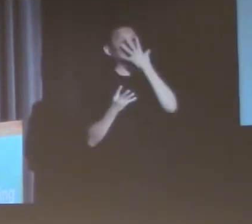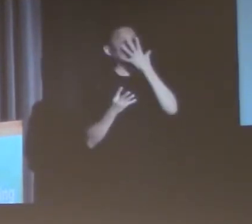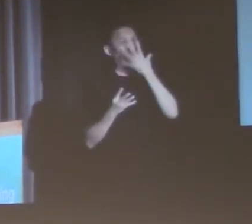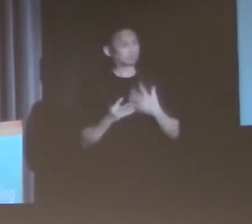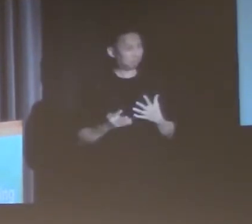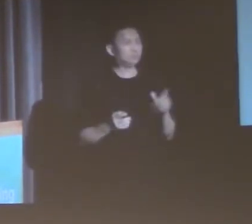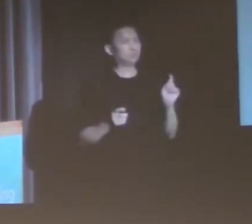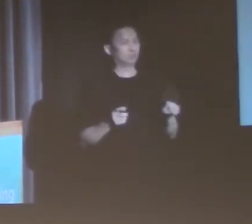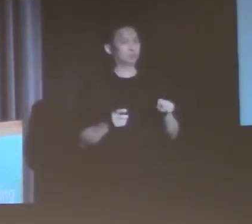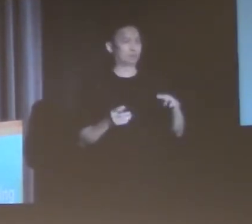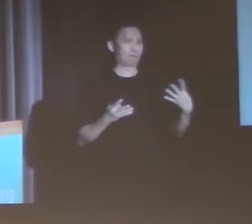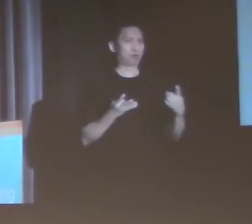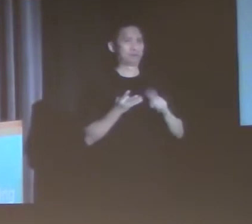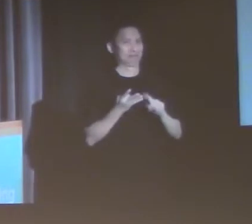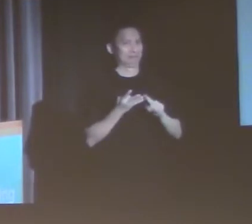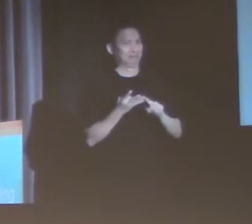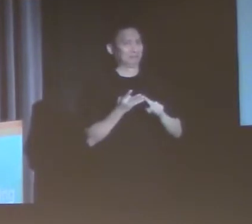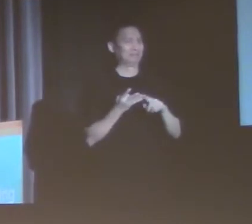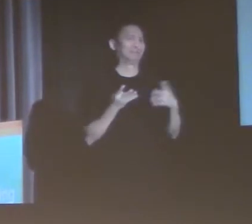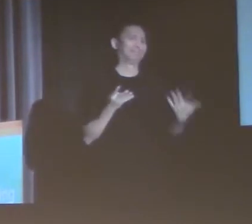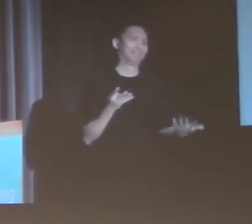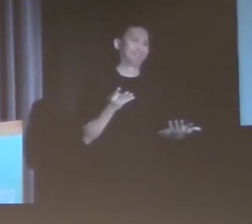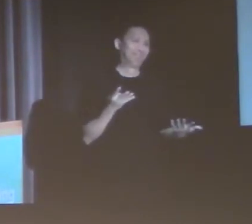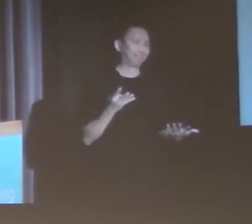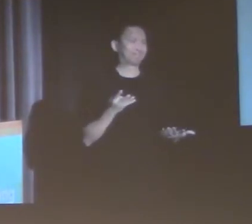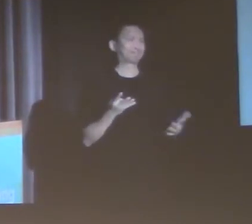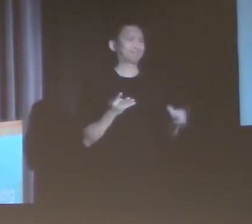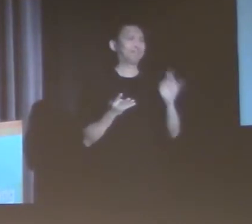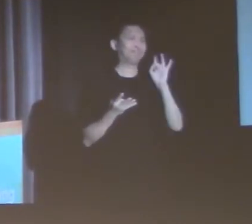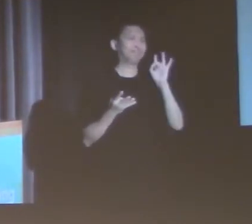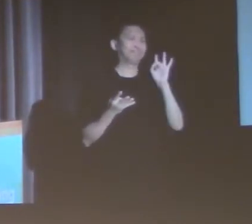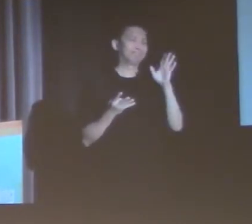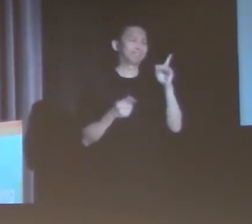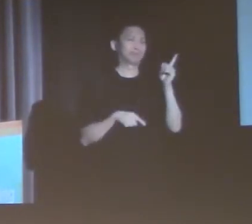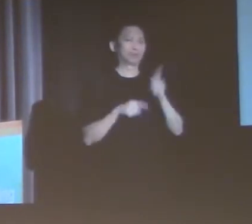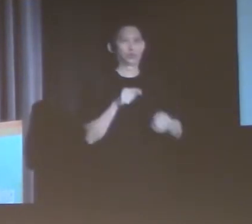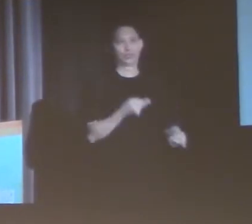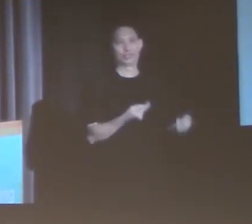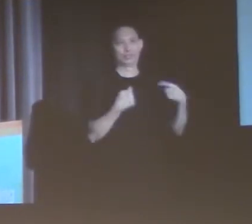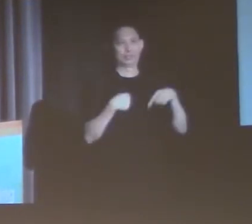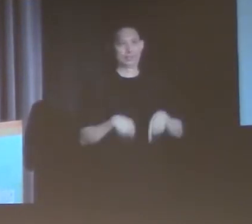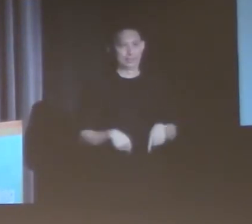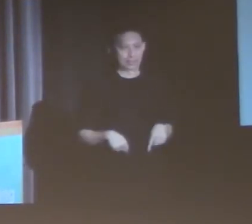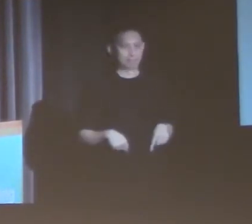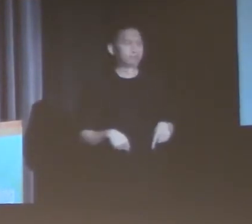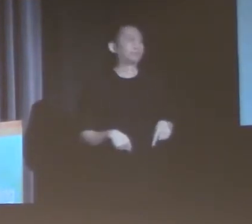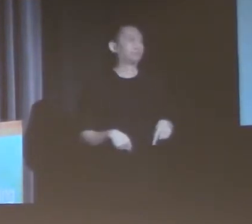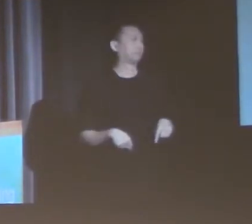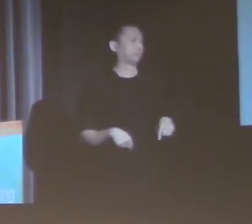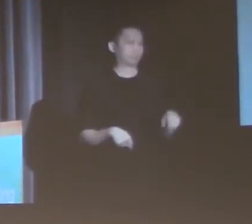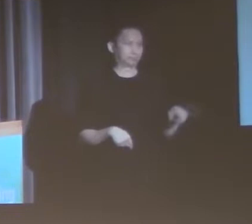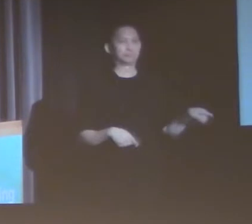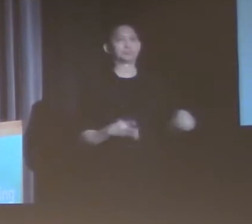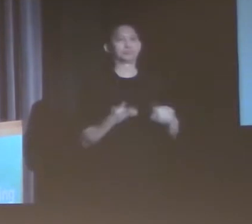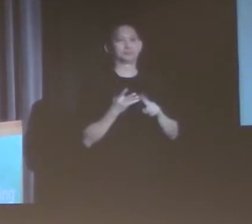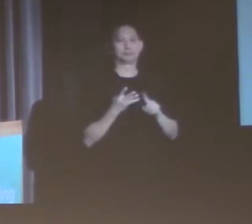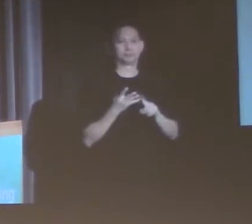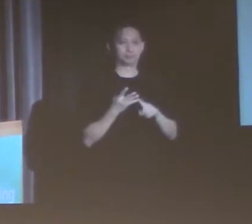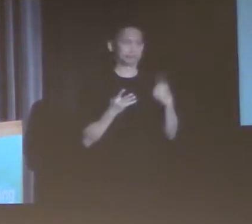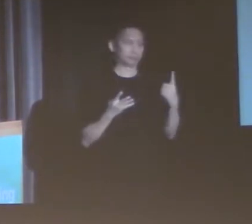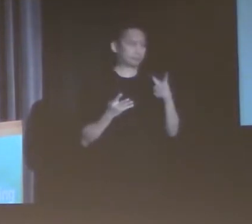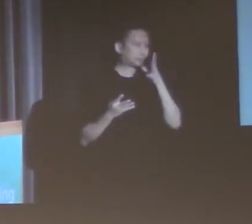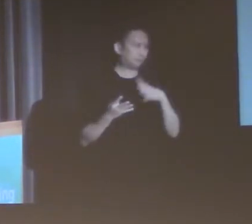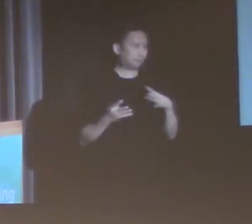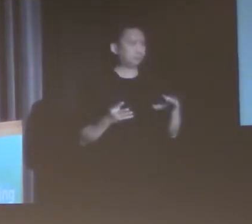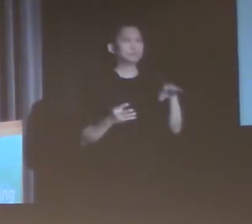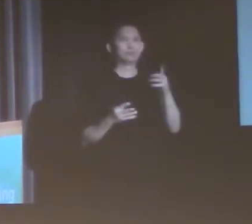have 4 remarkable filmmakers with us today. Unfortunately, Mehrdad Oskouei,